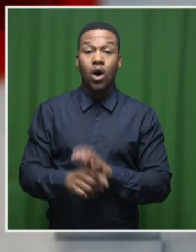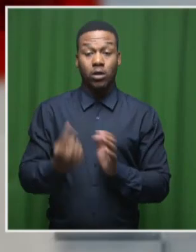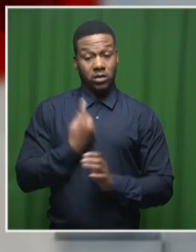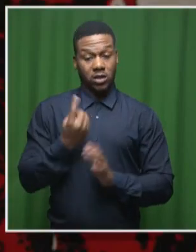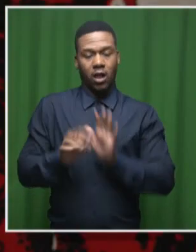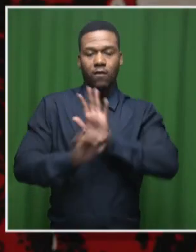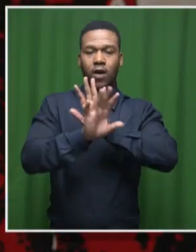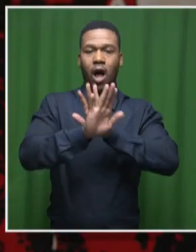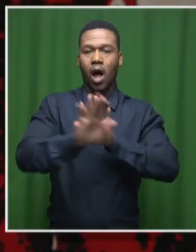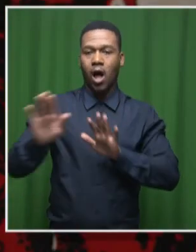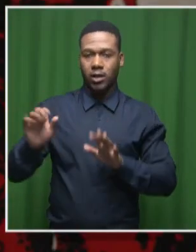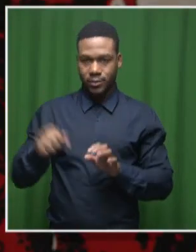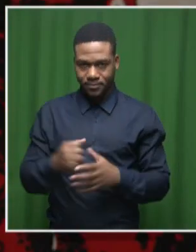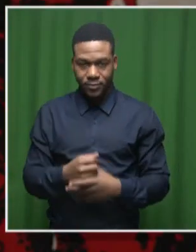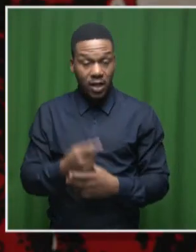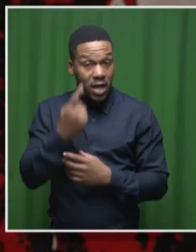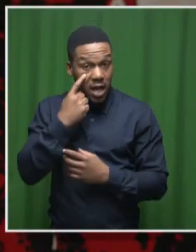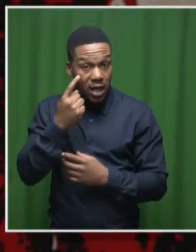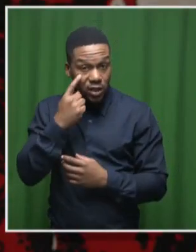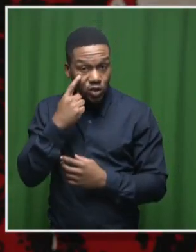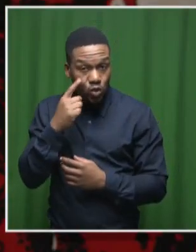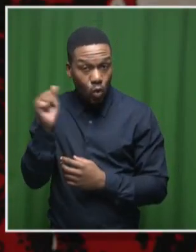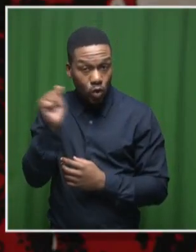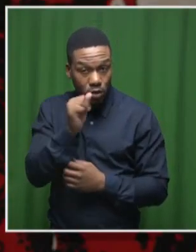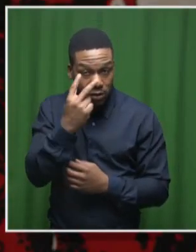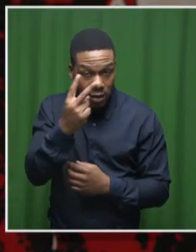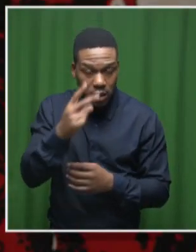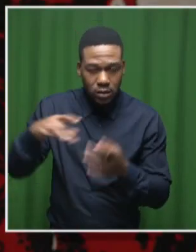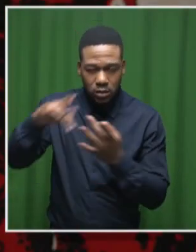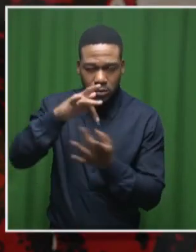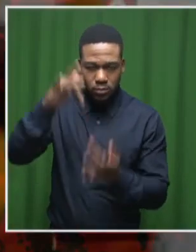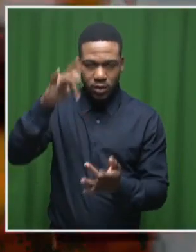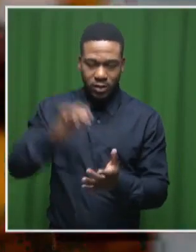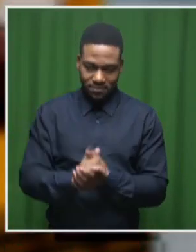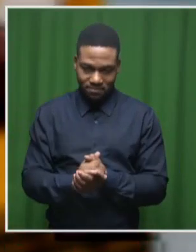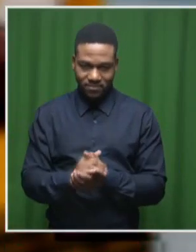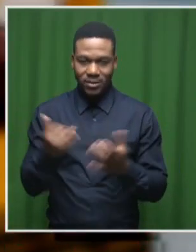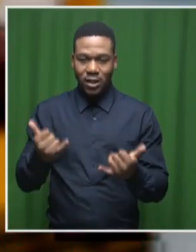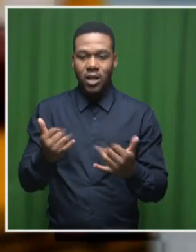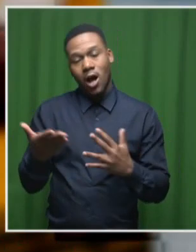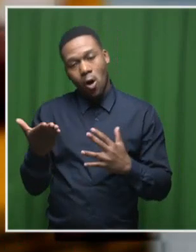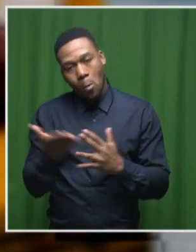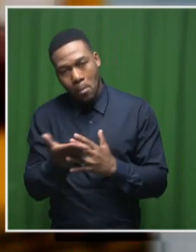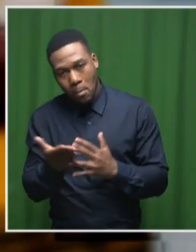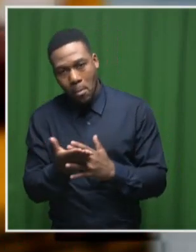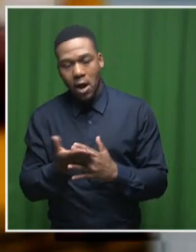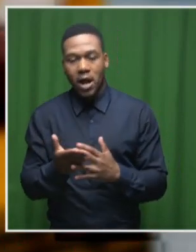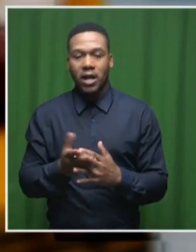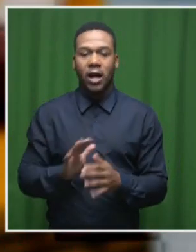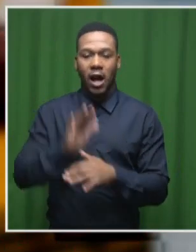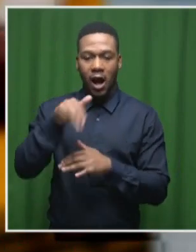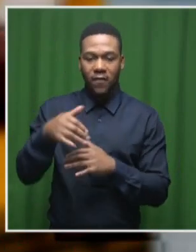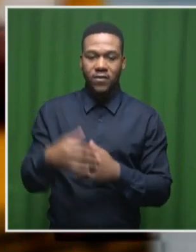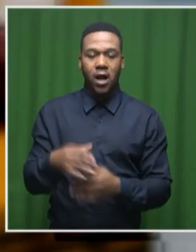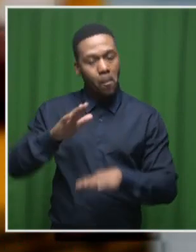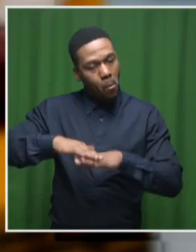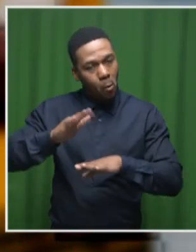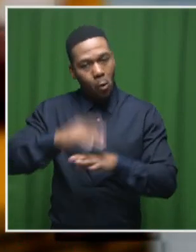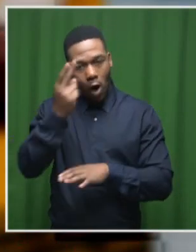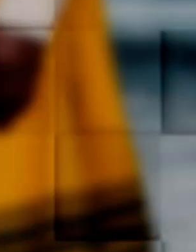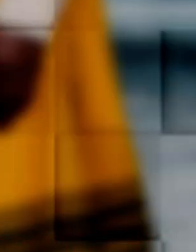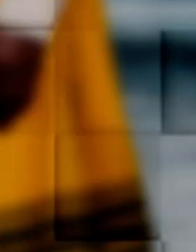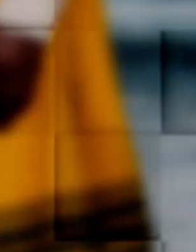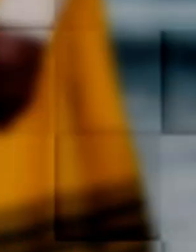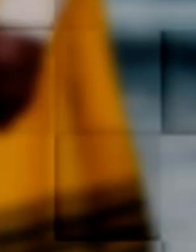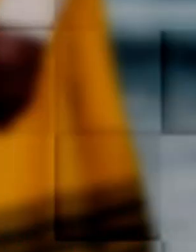Iliso Lomoya, as well as the knitwear that's out at the moment. Quick ad break. We talk all things art and exhibition after this. Stay with us.